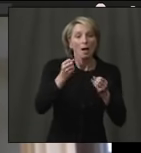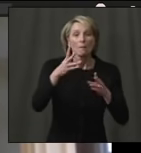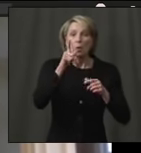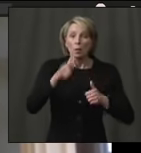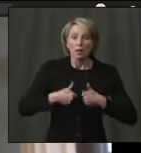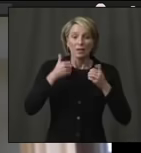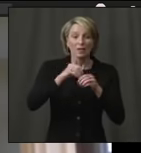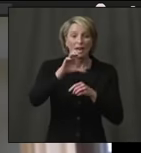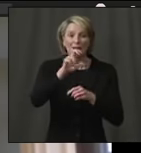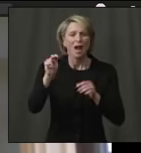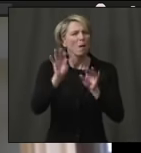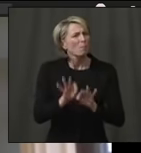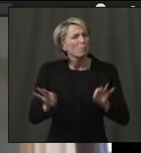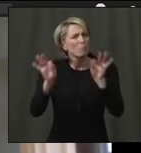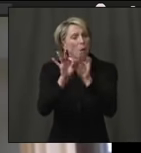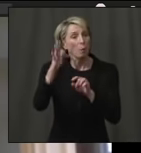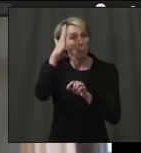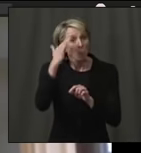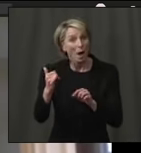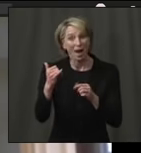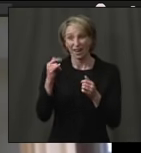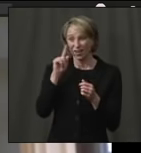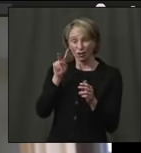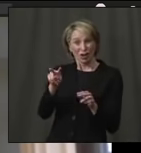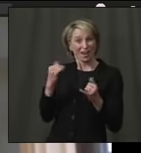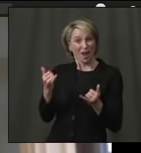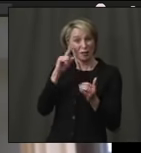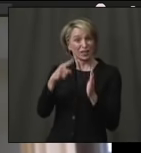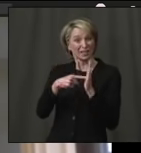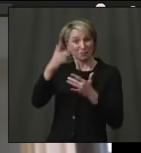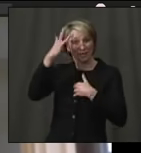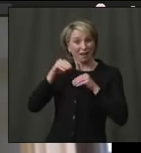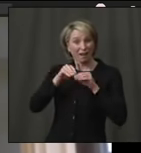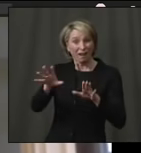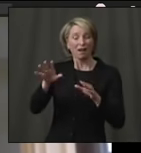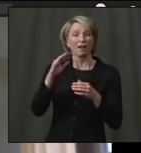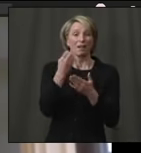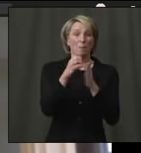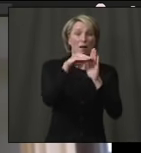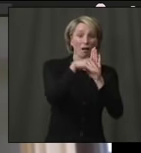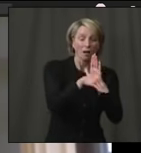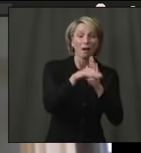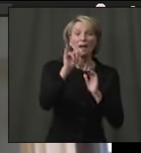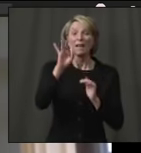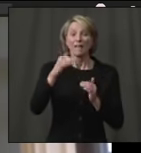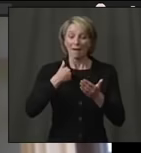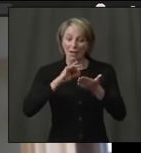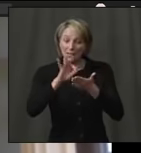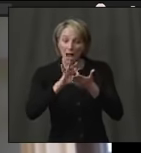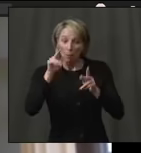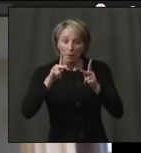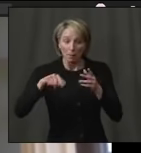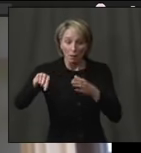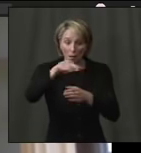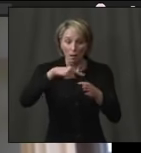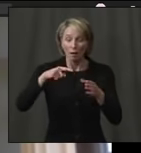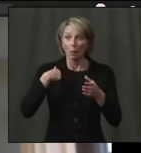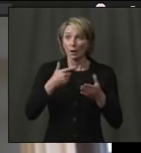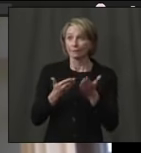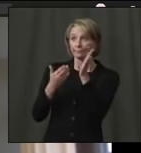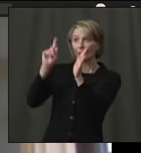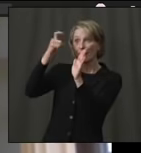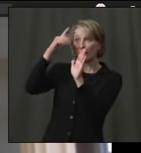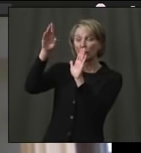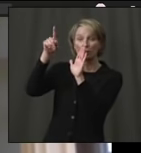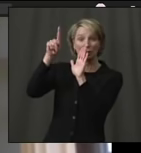like Medicare, Medicaid, are happening in English and Spanish. And we have hired a firm